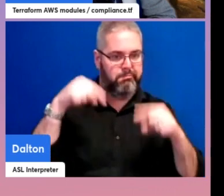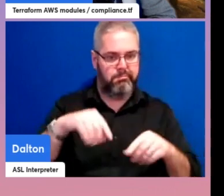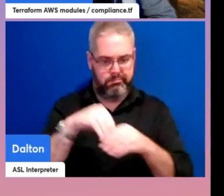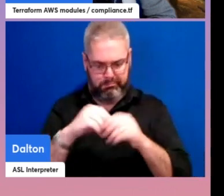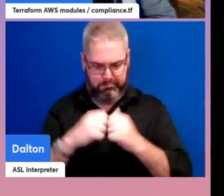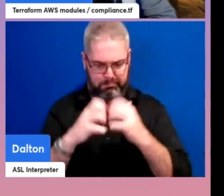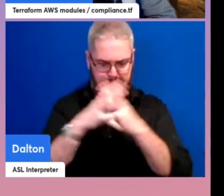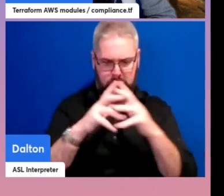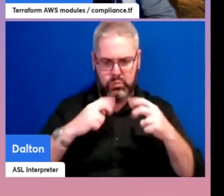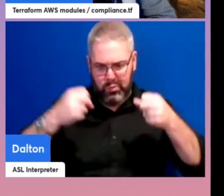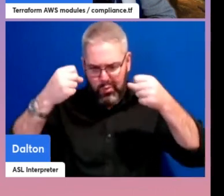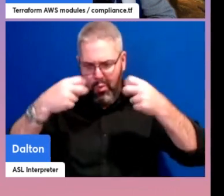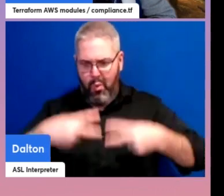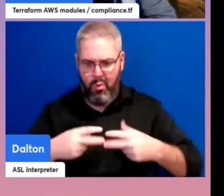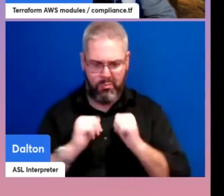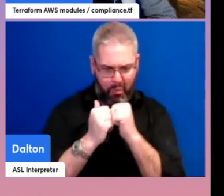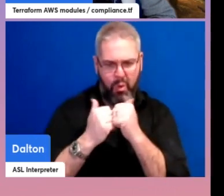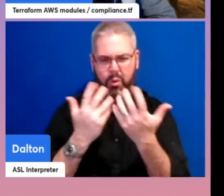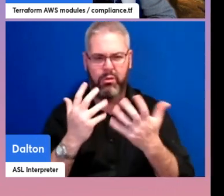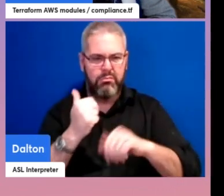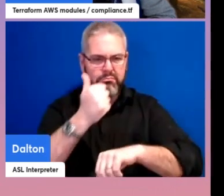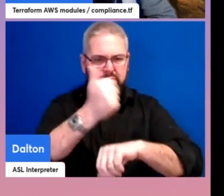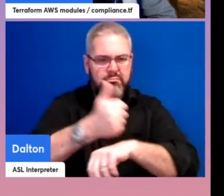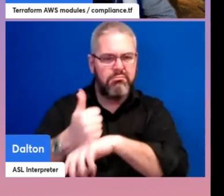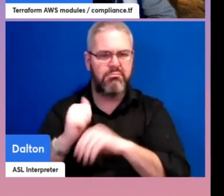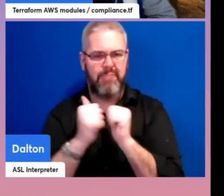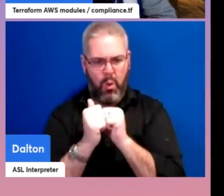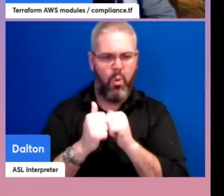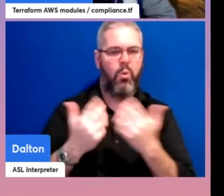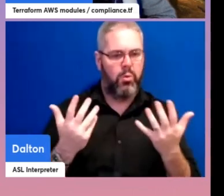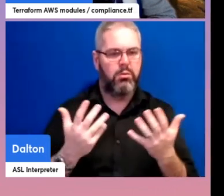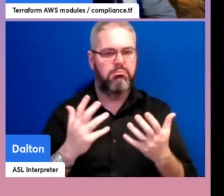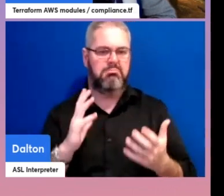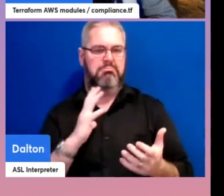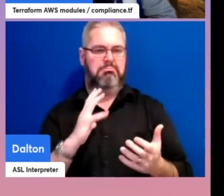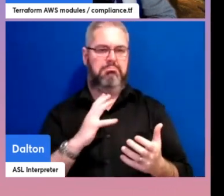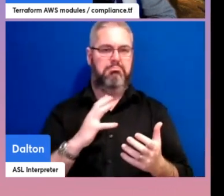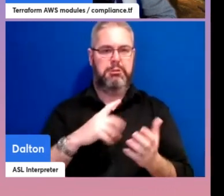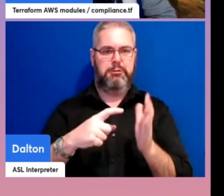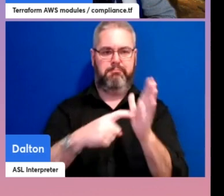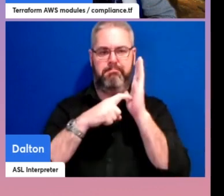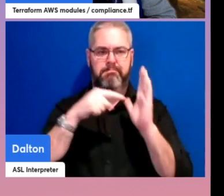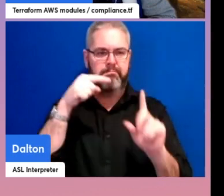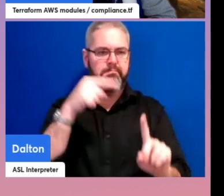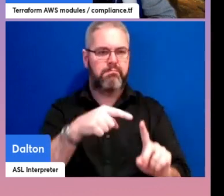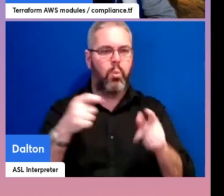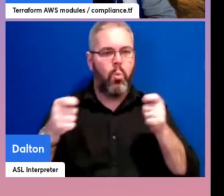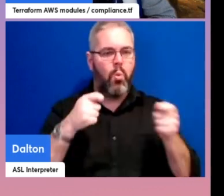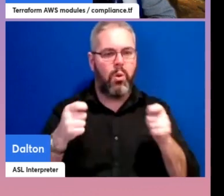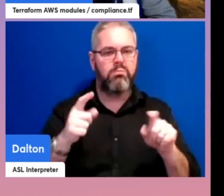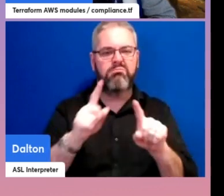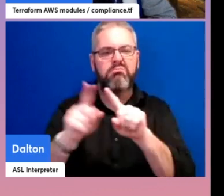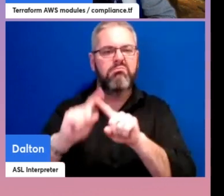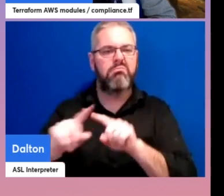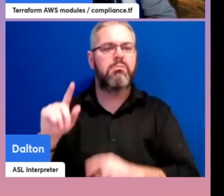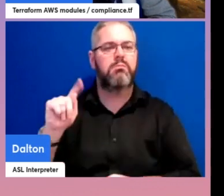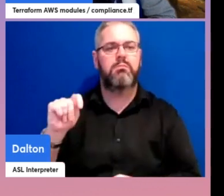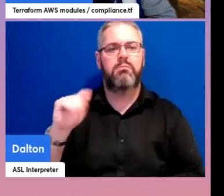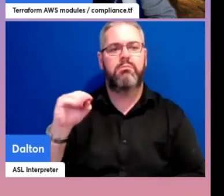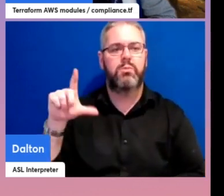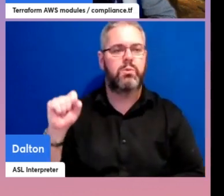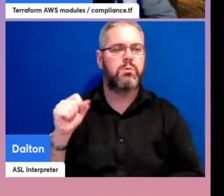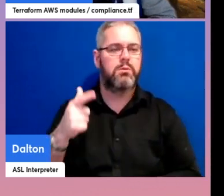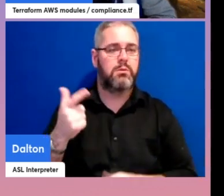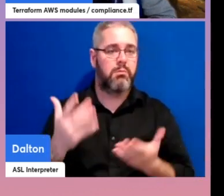look into how to implement required controls. So obviously there are different tools. You may have heard